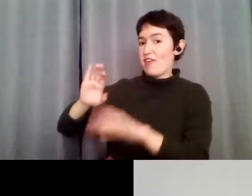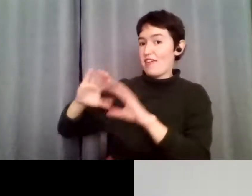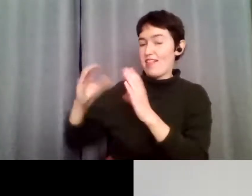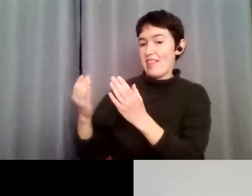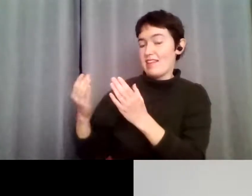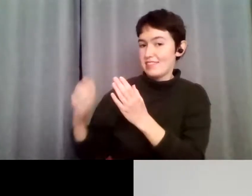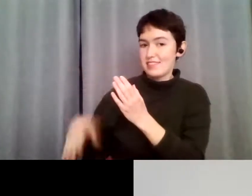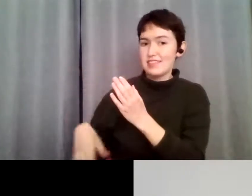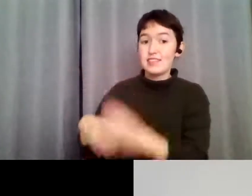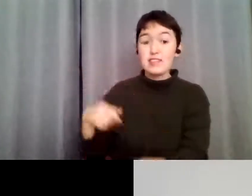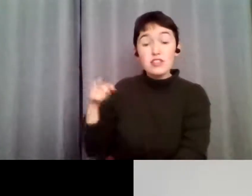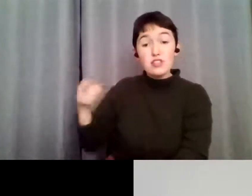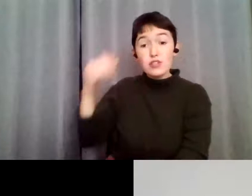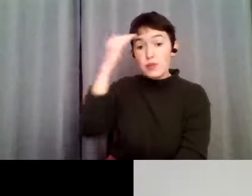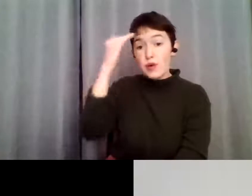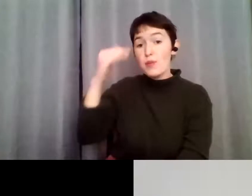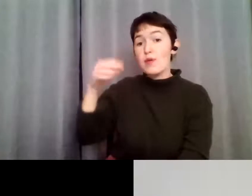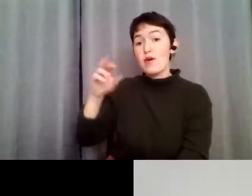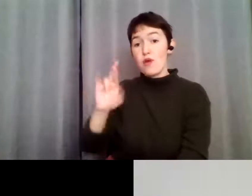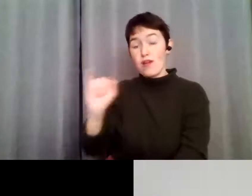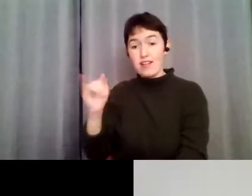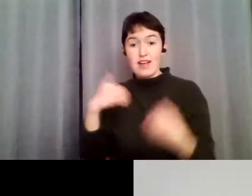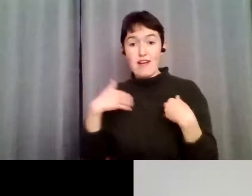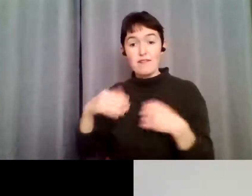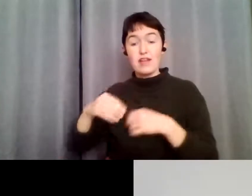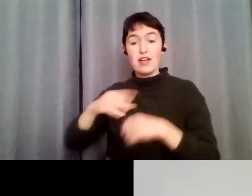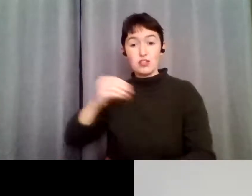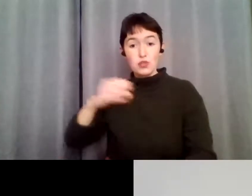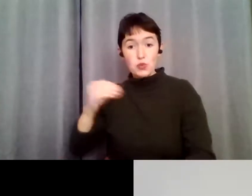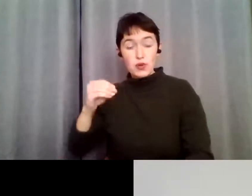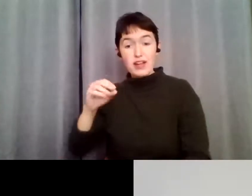Coast? I did not know that. I don't know this stuff. Anyway, the non-squid related